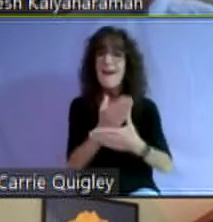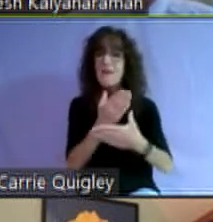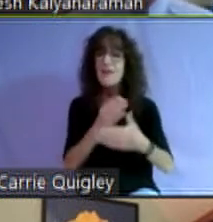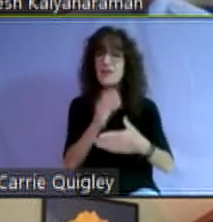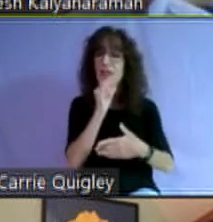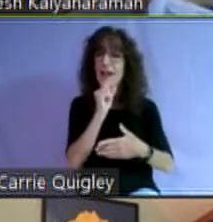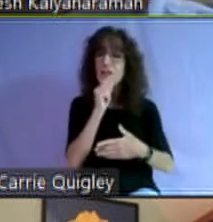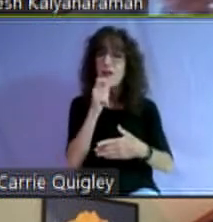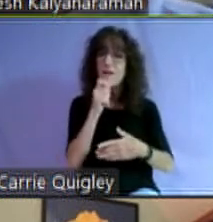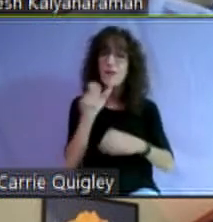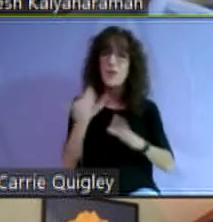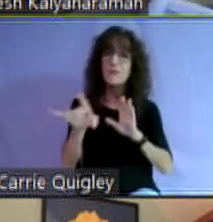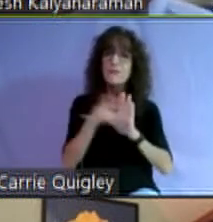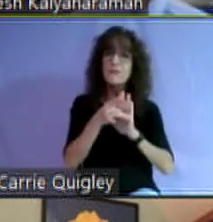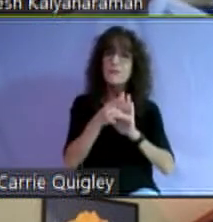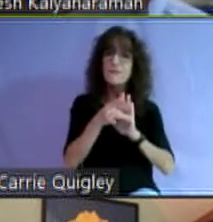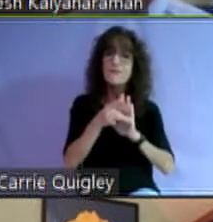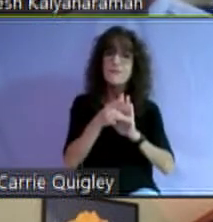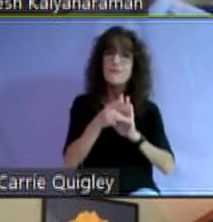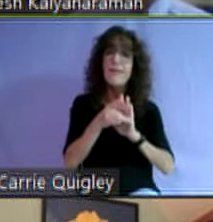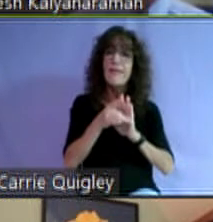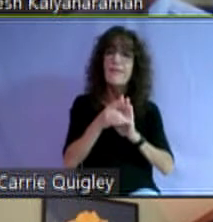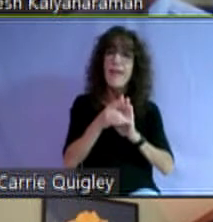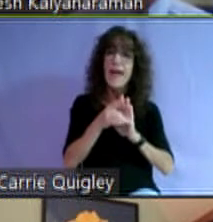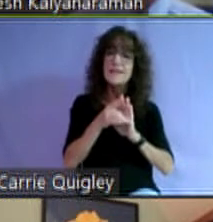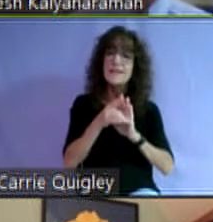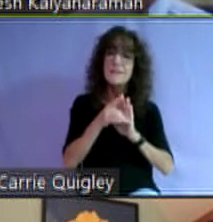is getting infected has been decreasing.